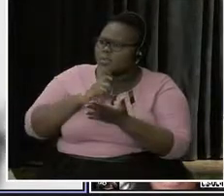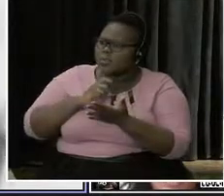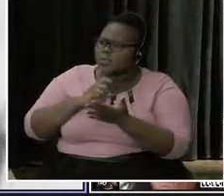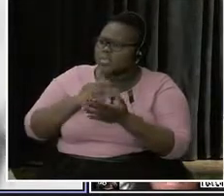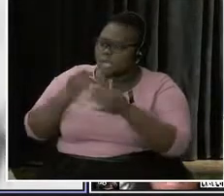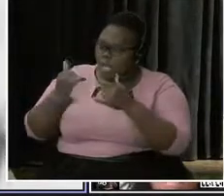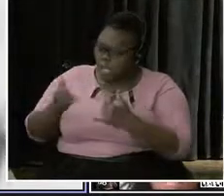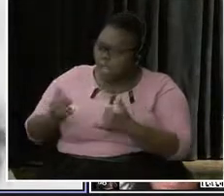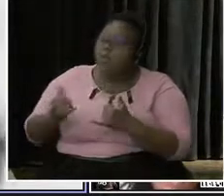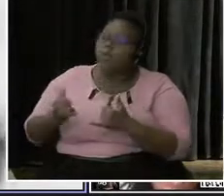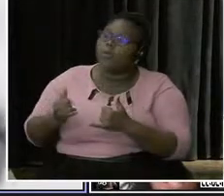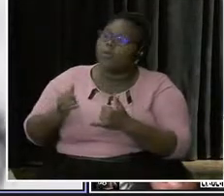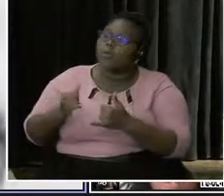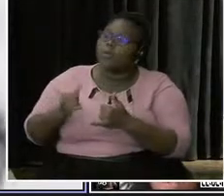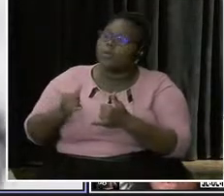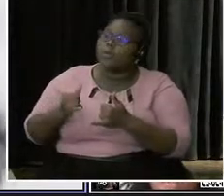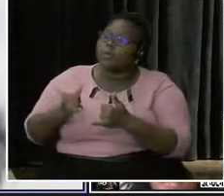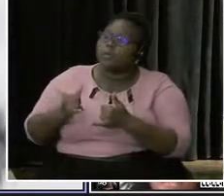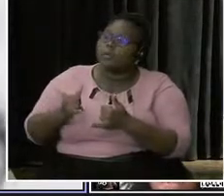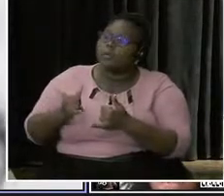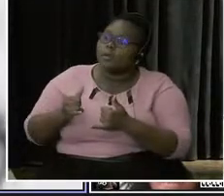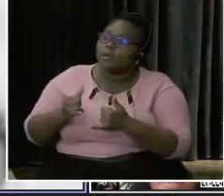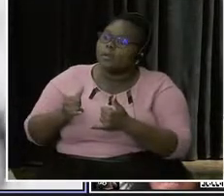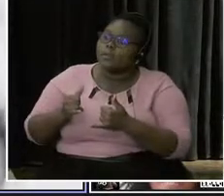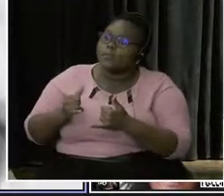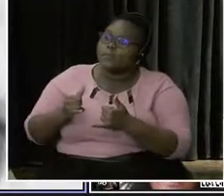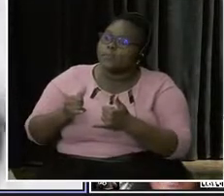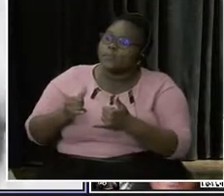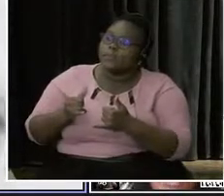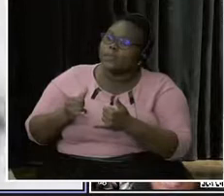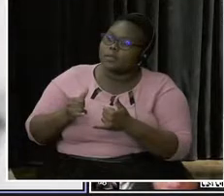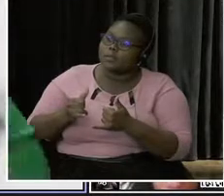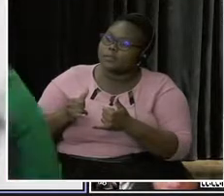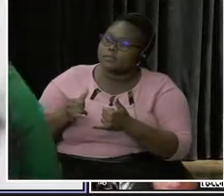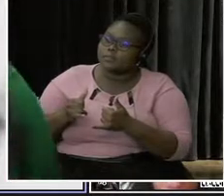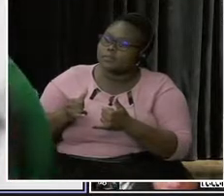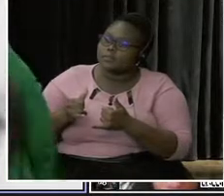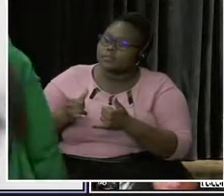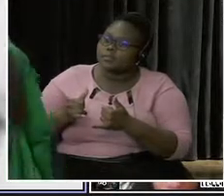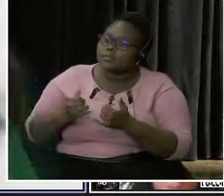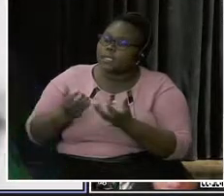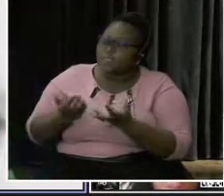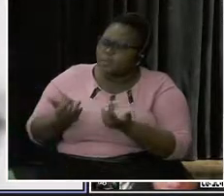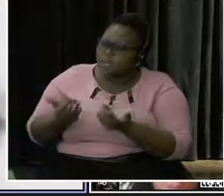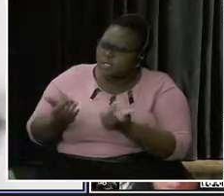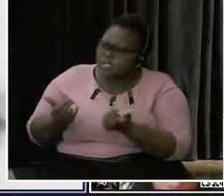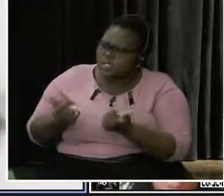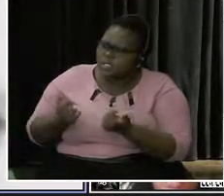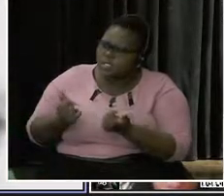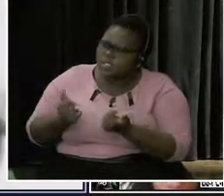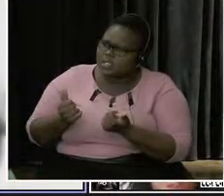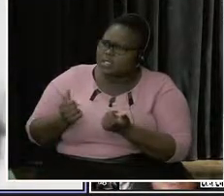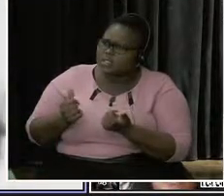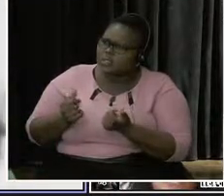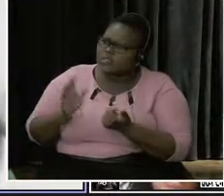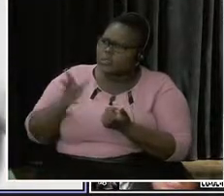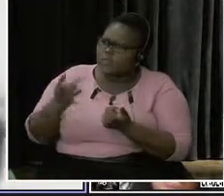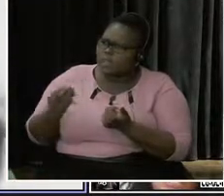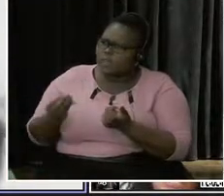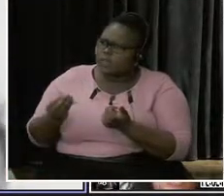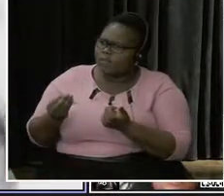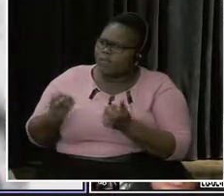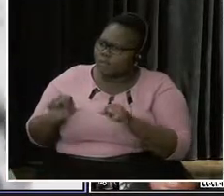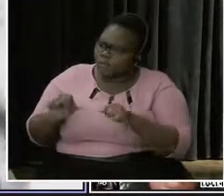is sorely needed should eThekwini come under attack. The legitimate expectation that we would have a comprehensive